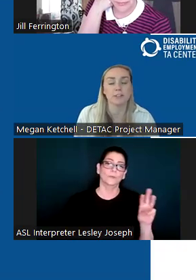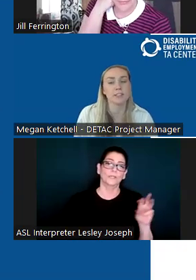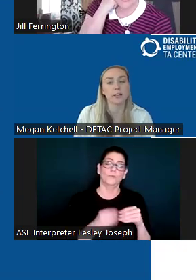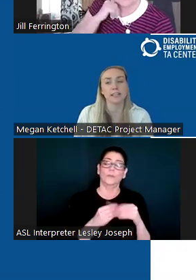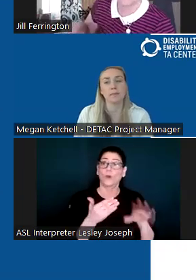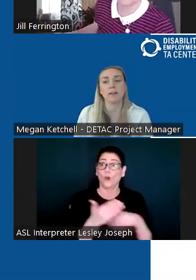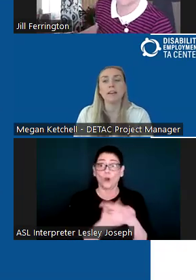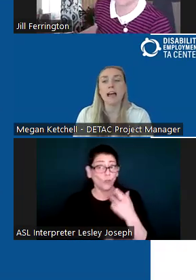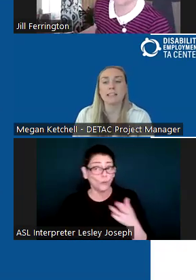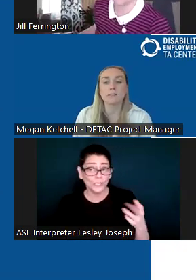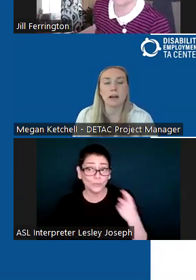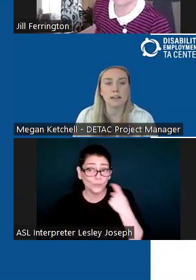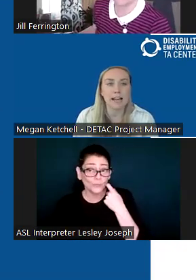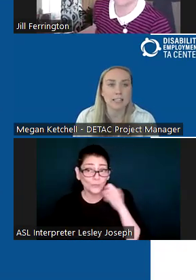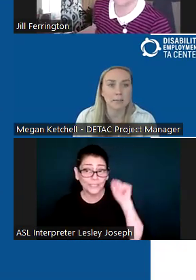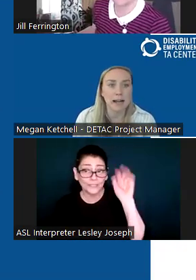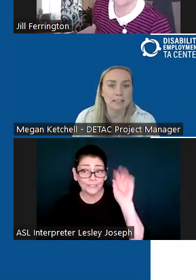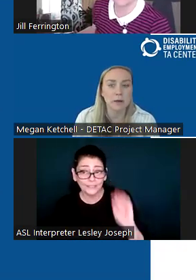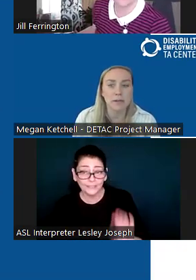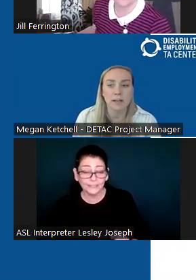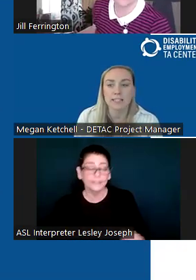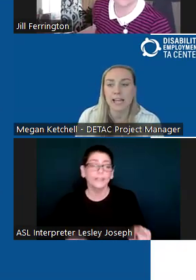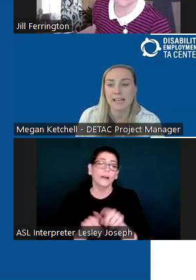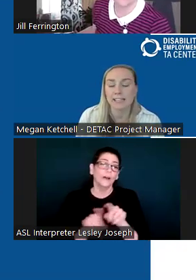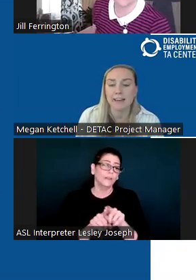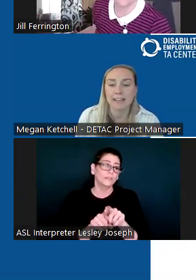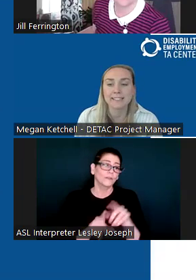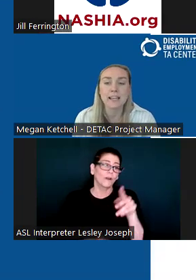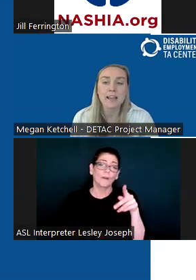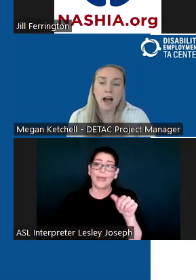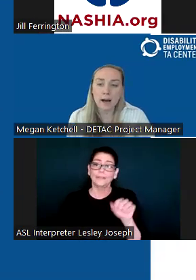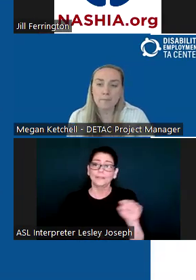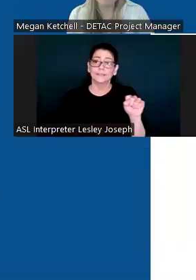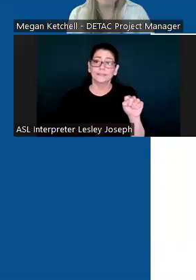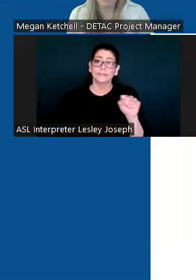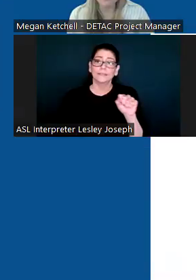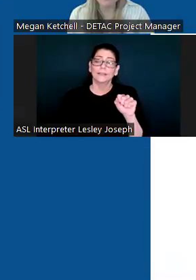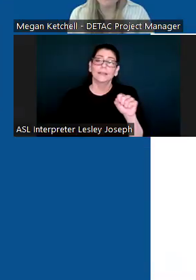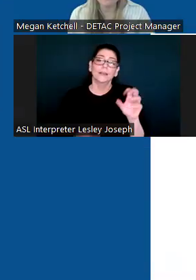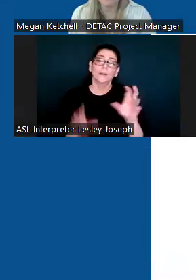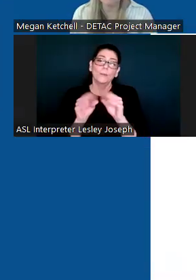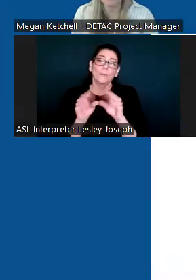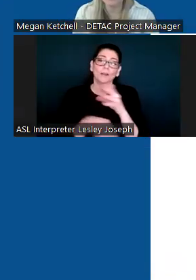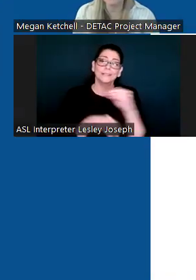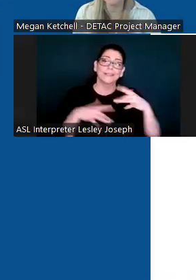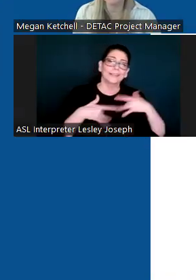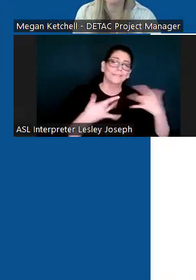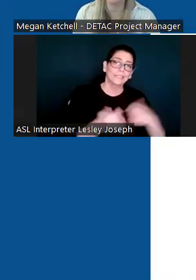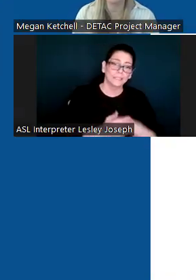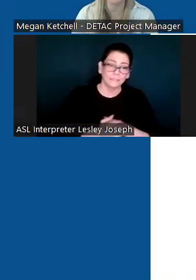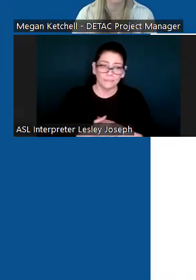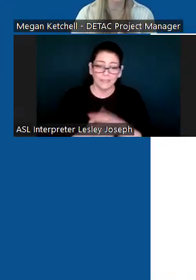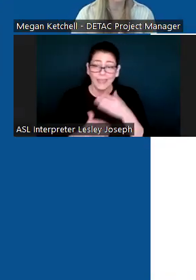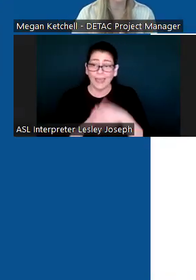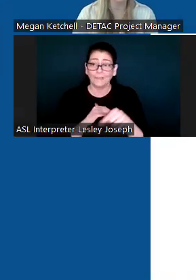that we were just talking about, as well as our past webinars and events. Following this meeting, we will